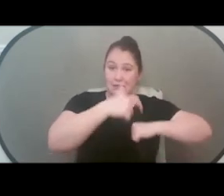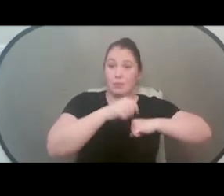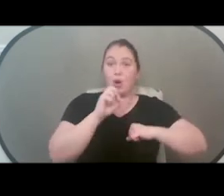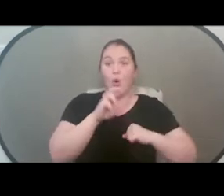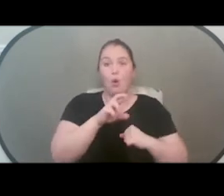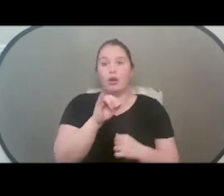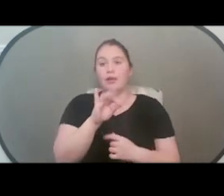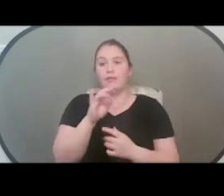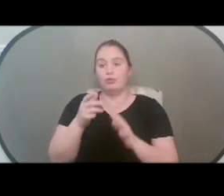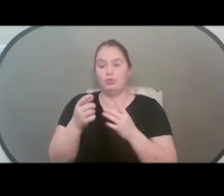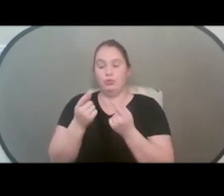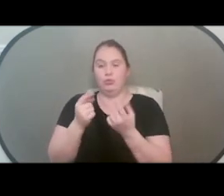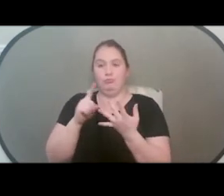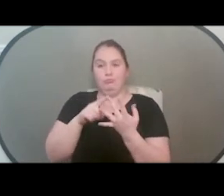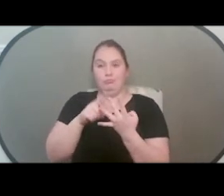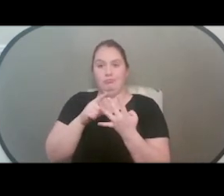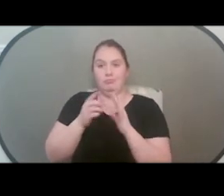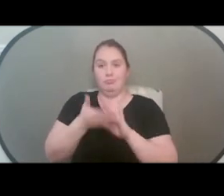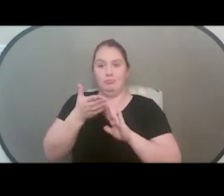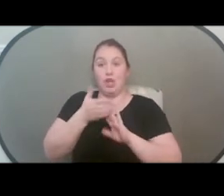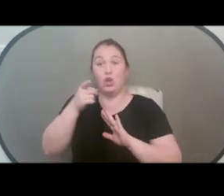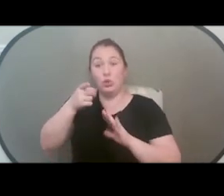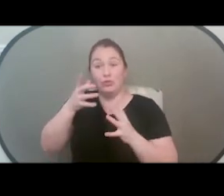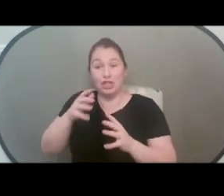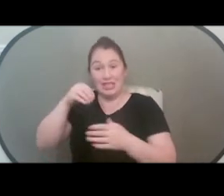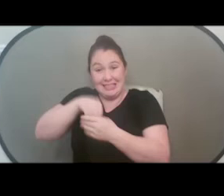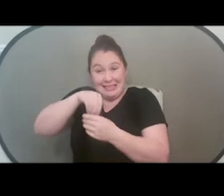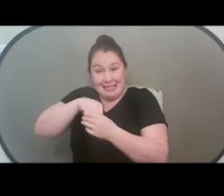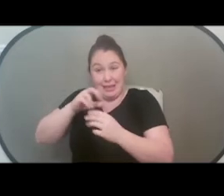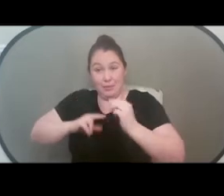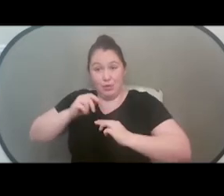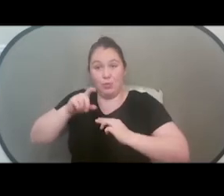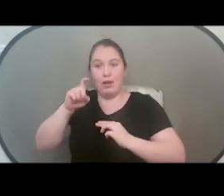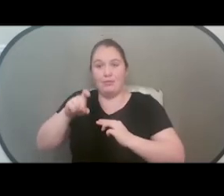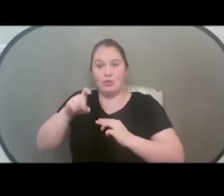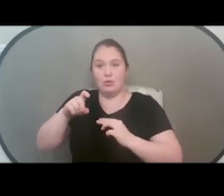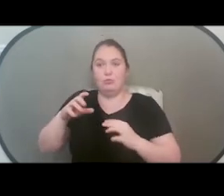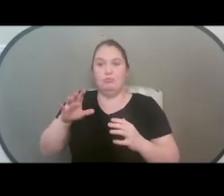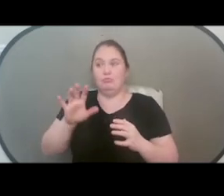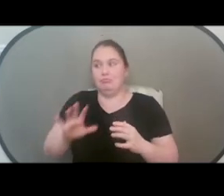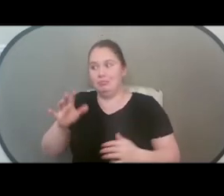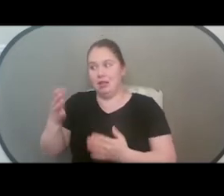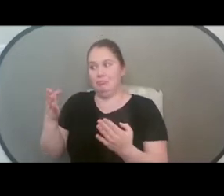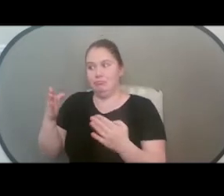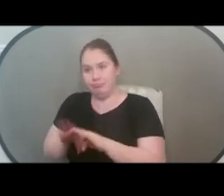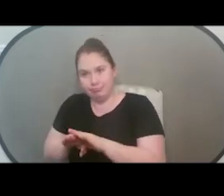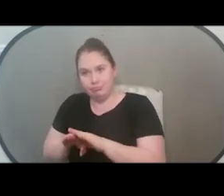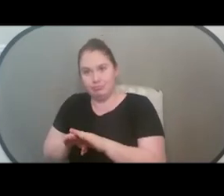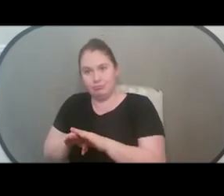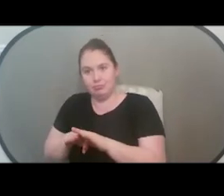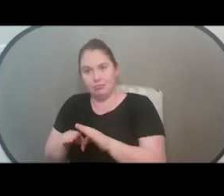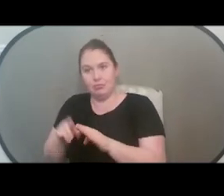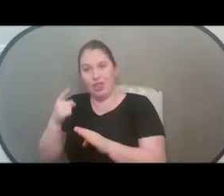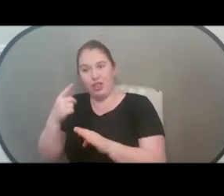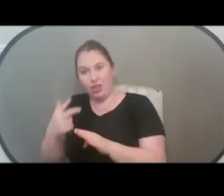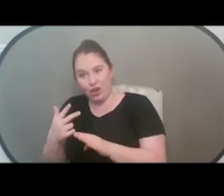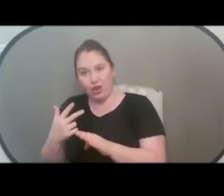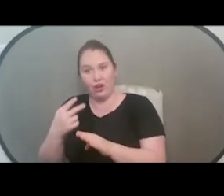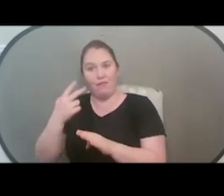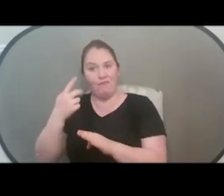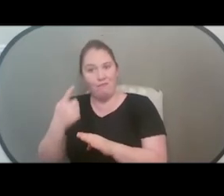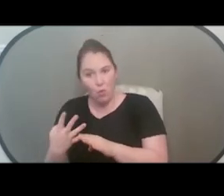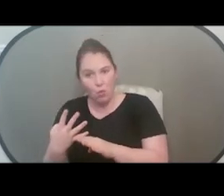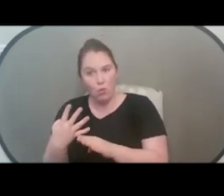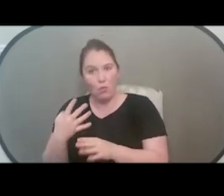to a renovated one where you're in the building, you kind of have to shut down a quarter of or a third of the campus at a time.